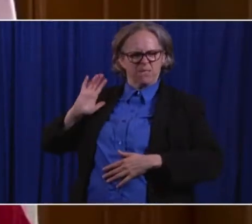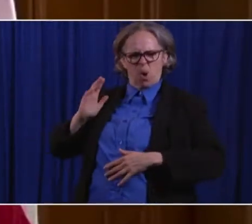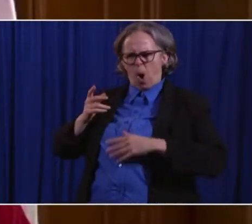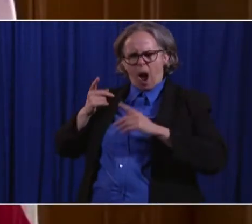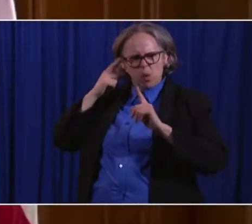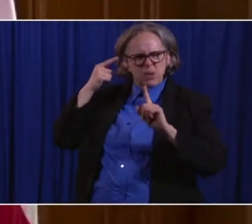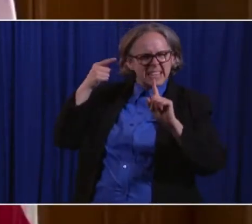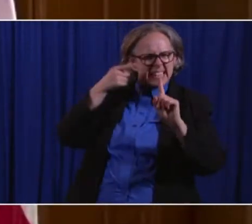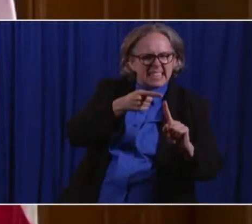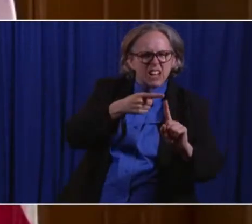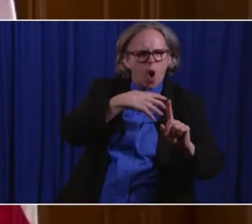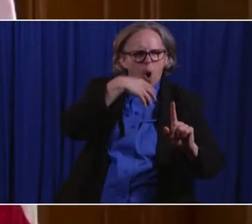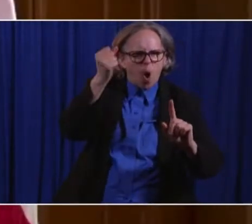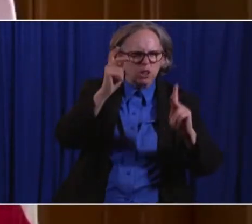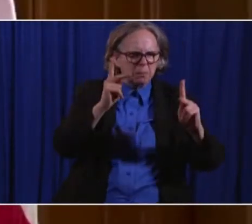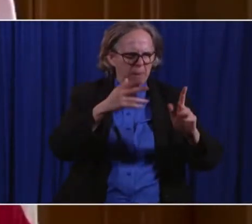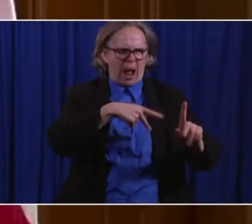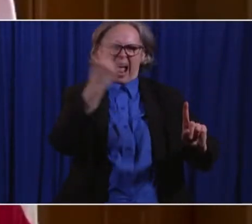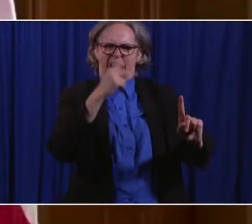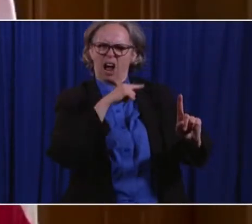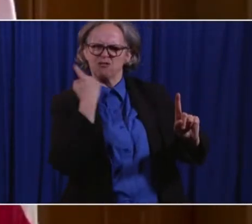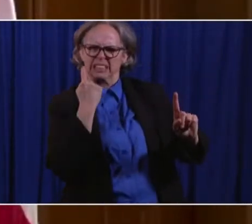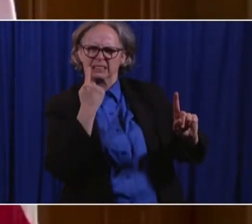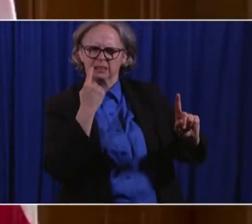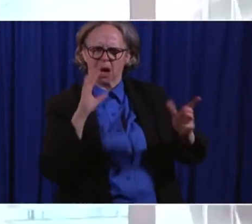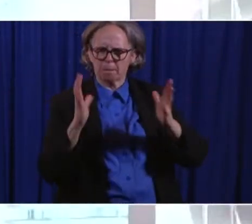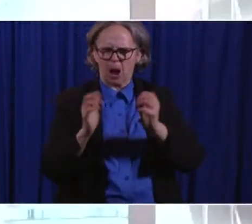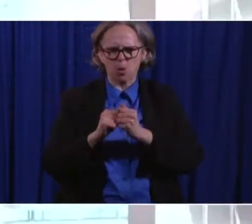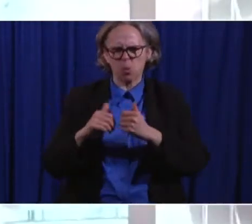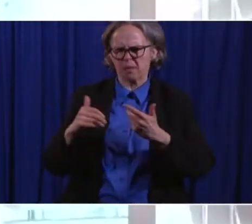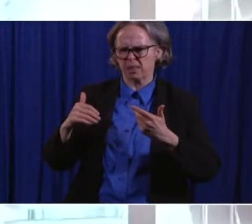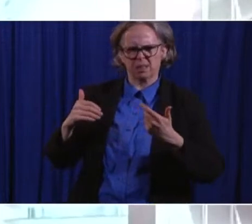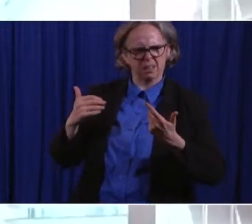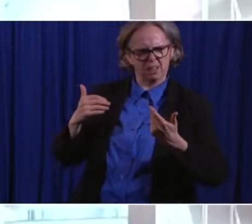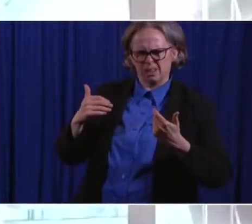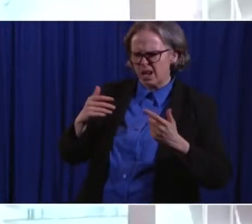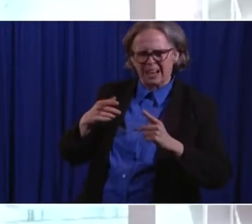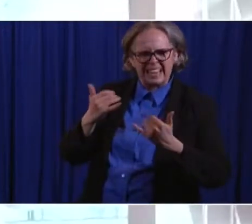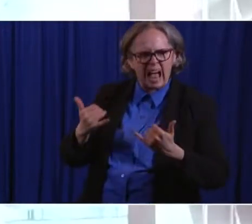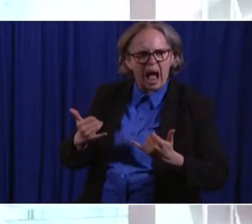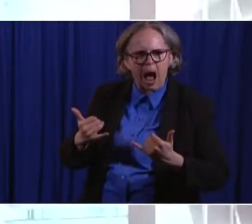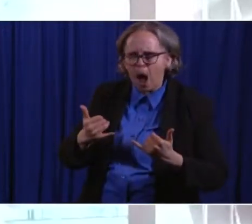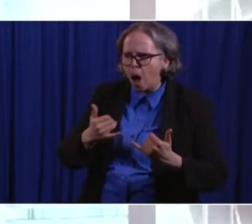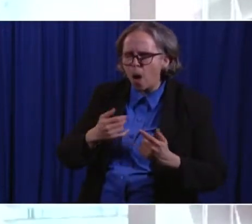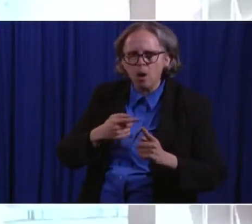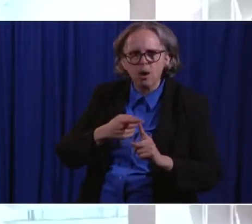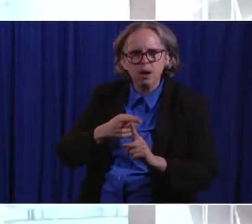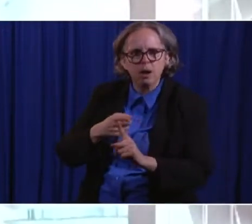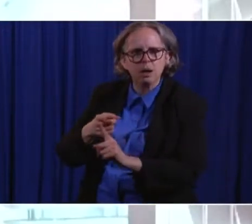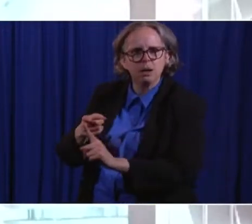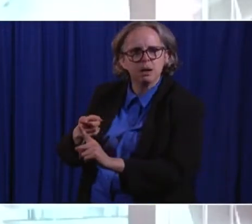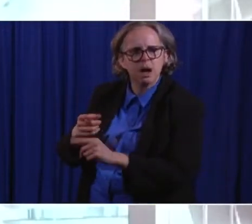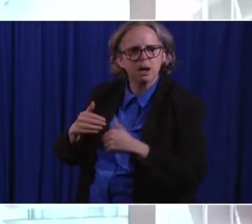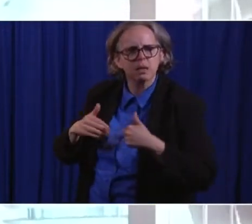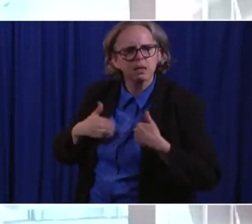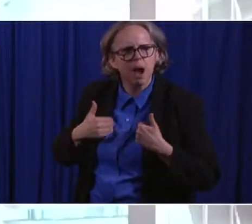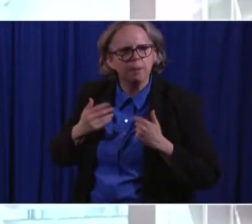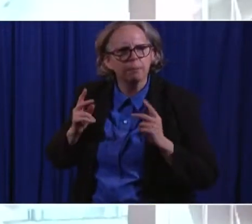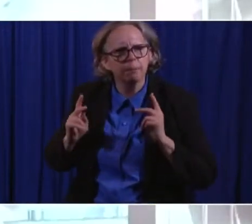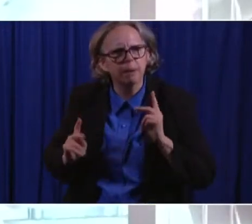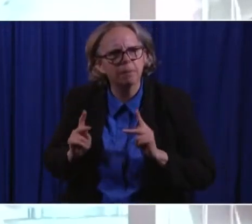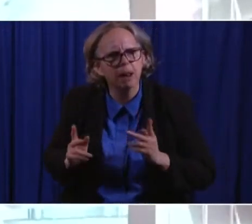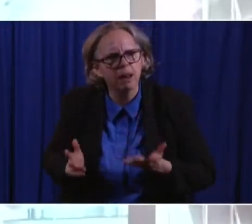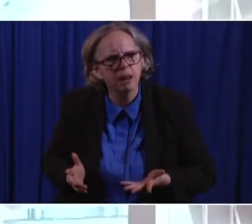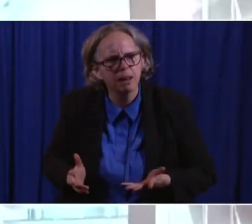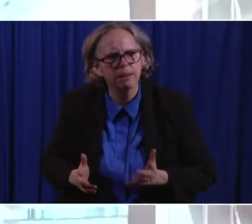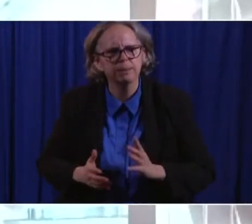that are taking place. Doctor? Yes, thank you, Governor. Well, I actually think that the variants provide us with one